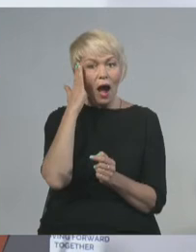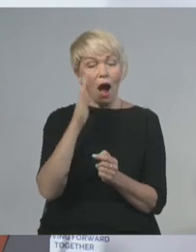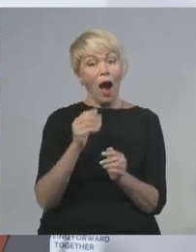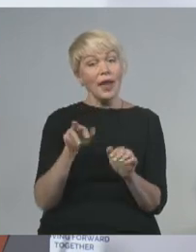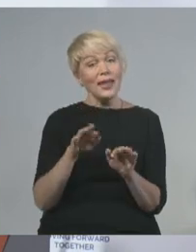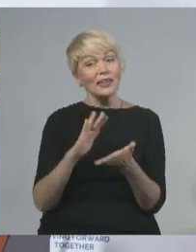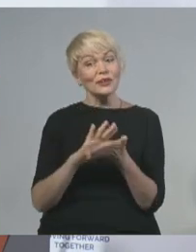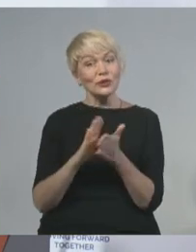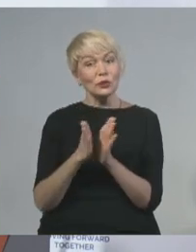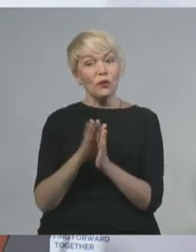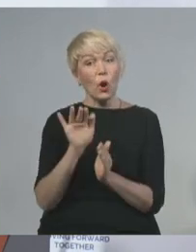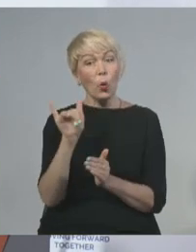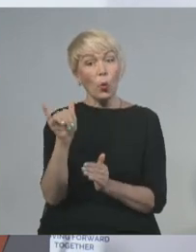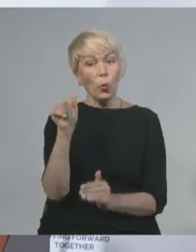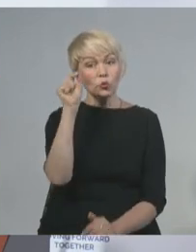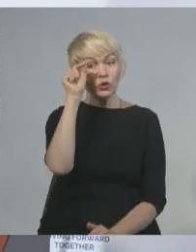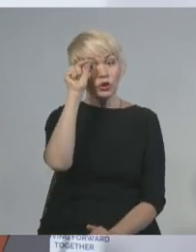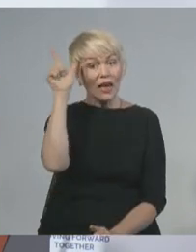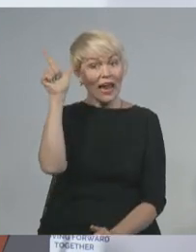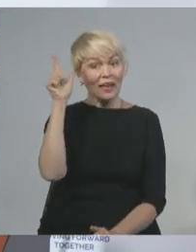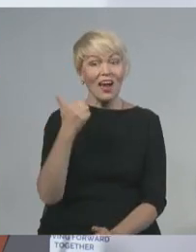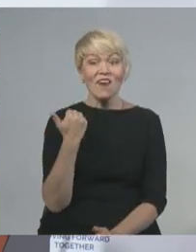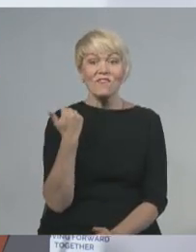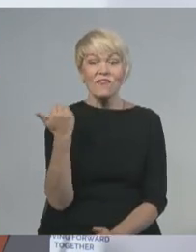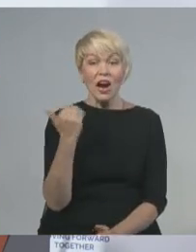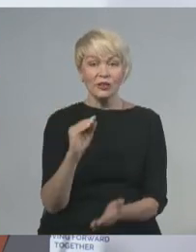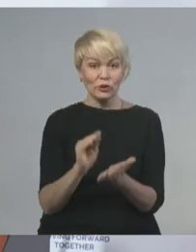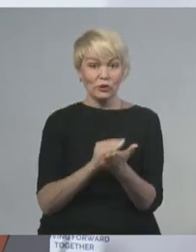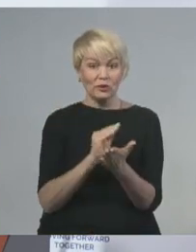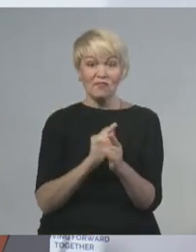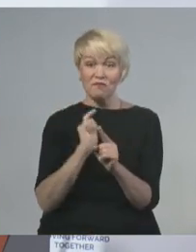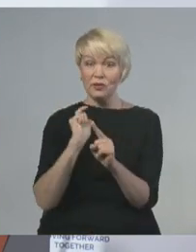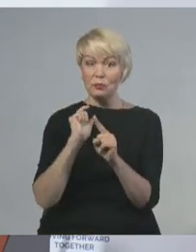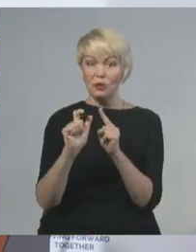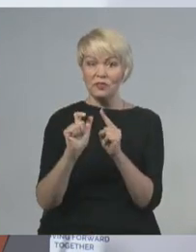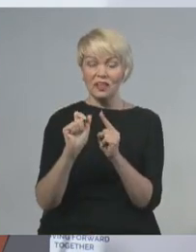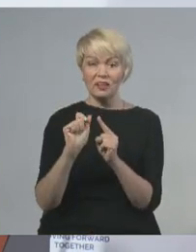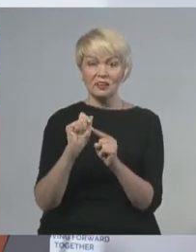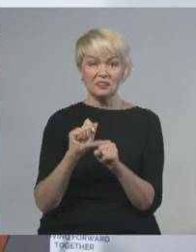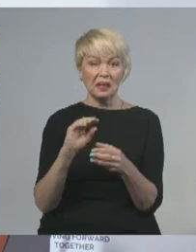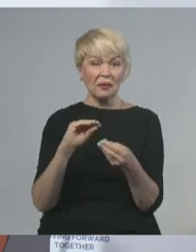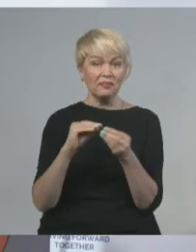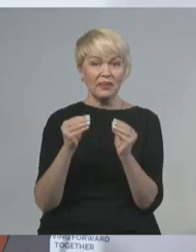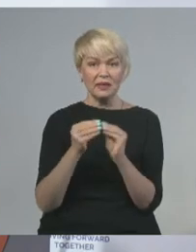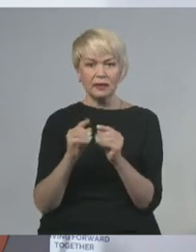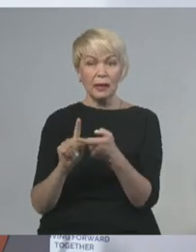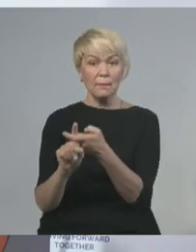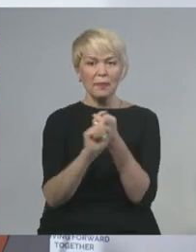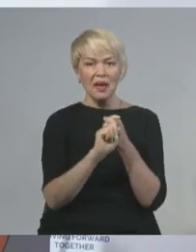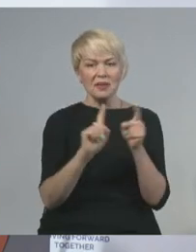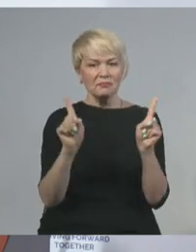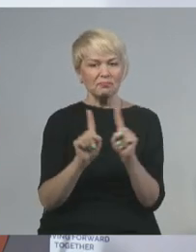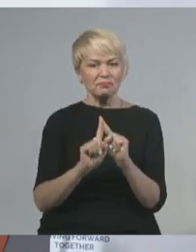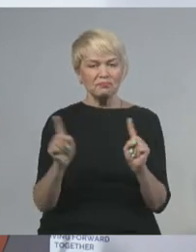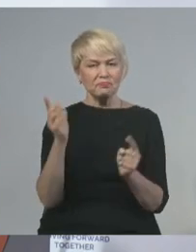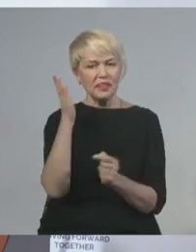journalists were responding creatively on these and how they were overcoming these negative challenges